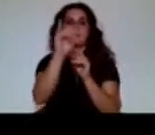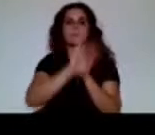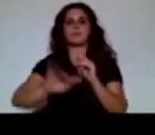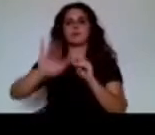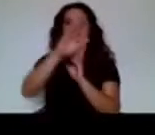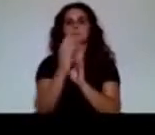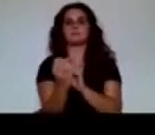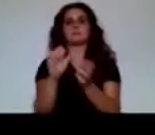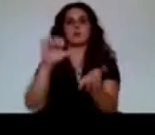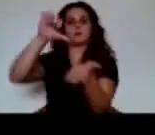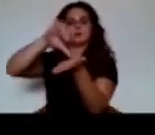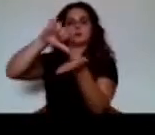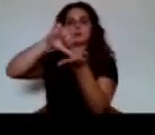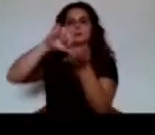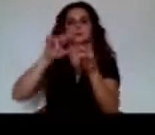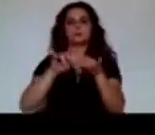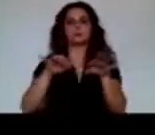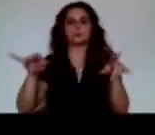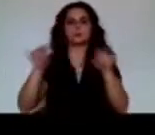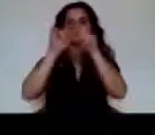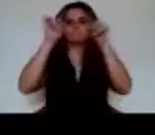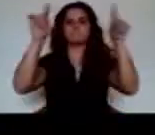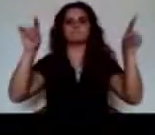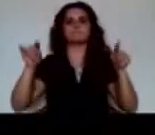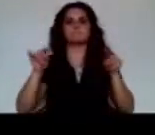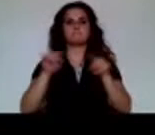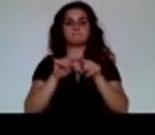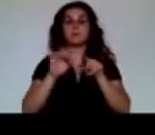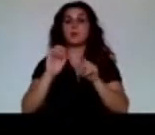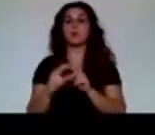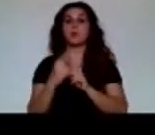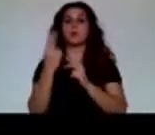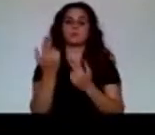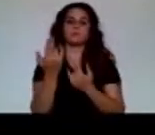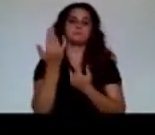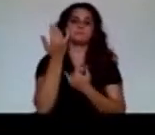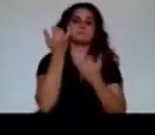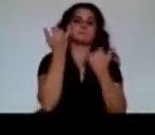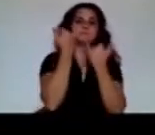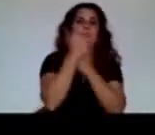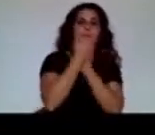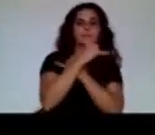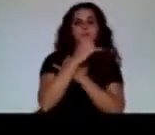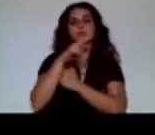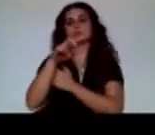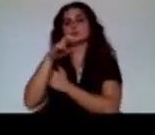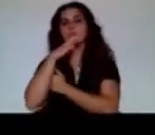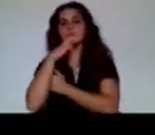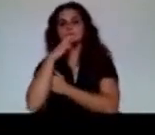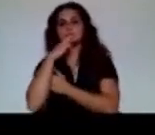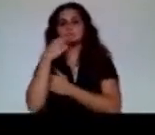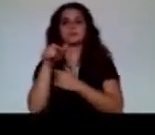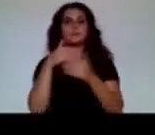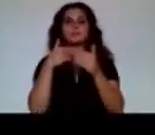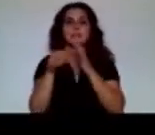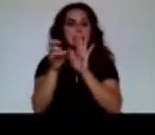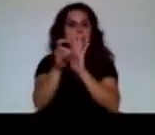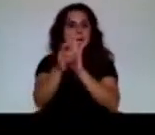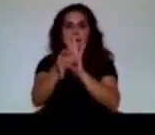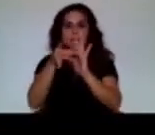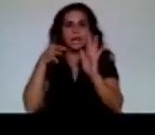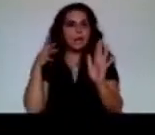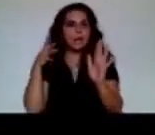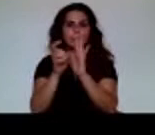the center of the computer screen, or happy and sad faces. And they had to do this as fast as they